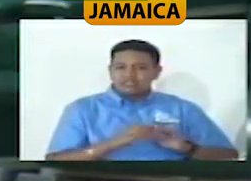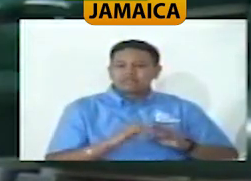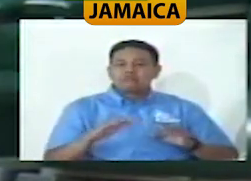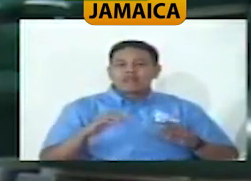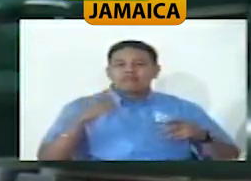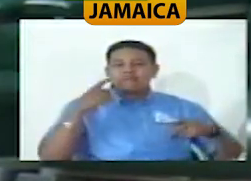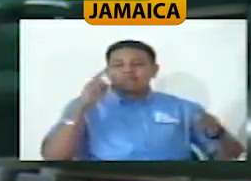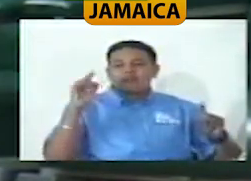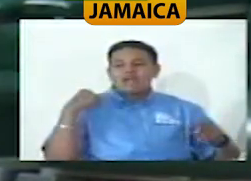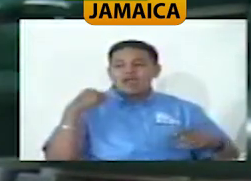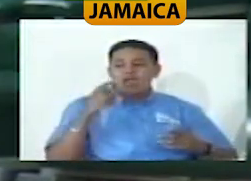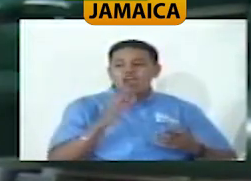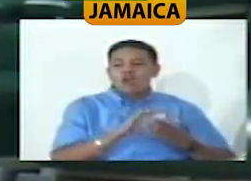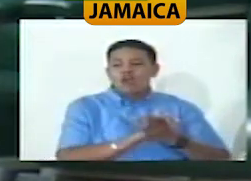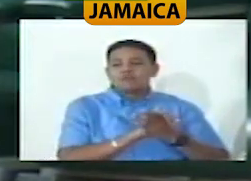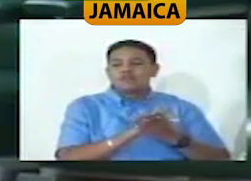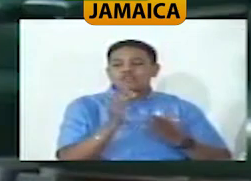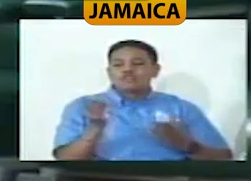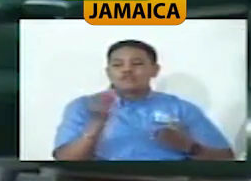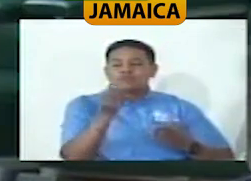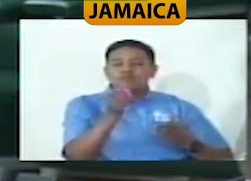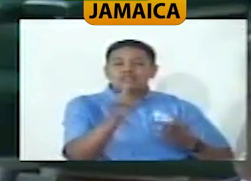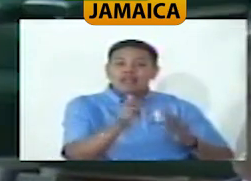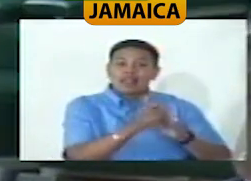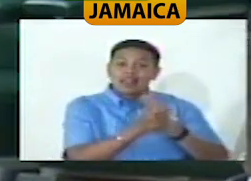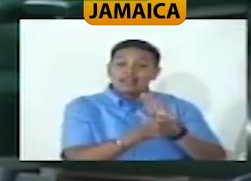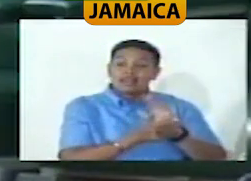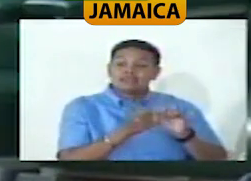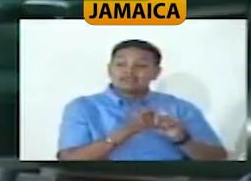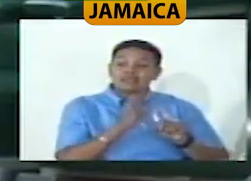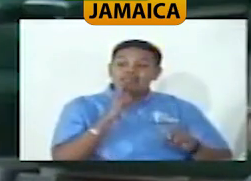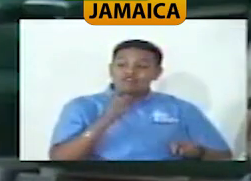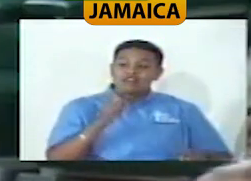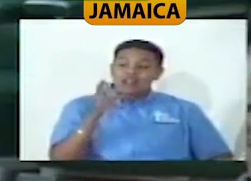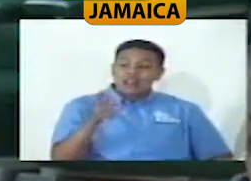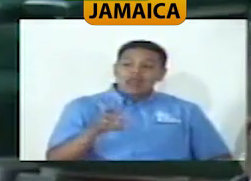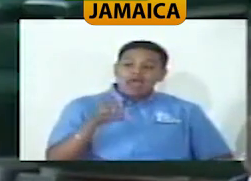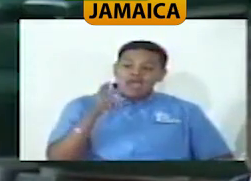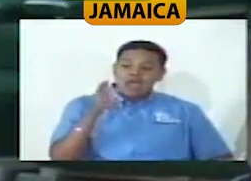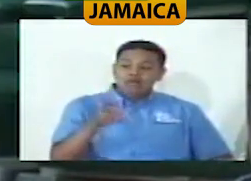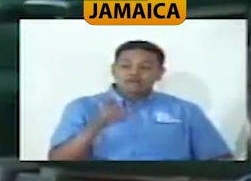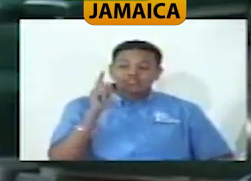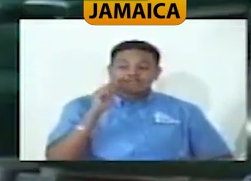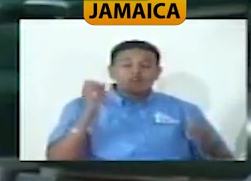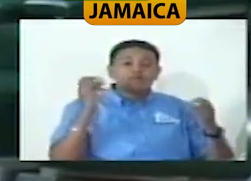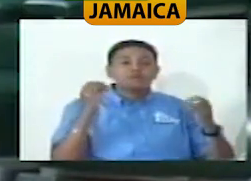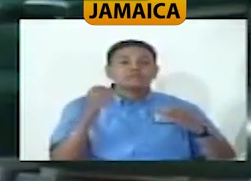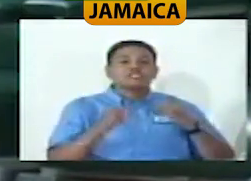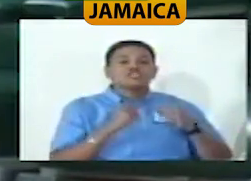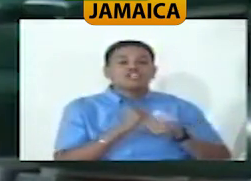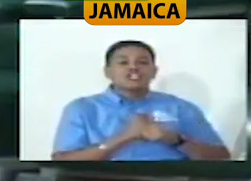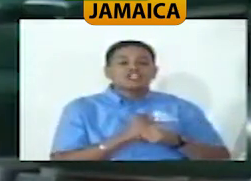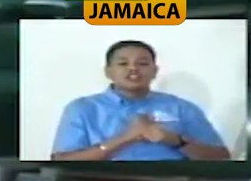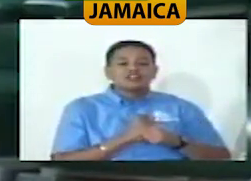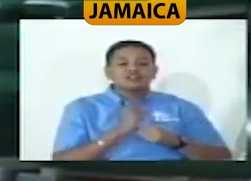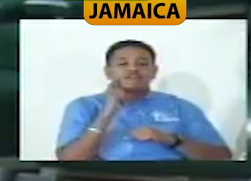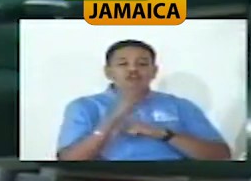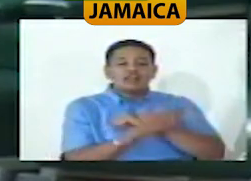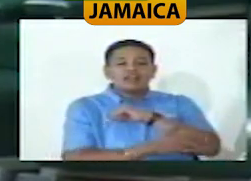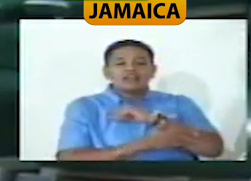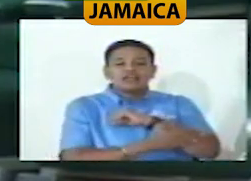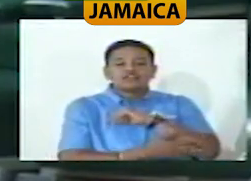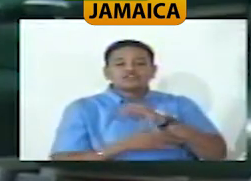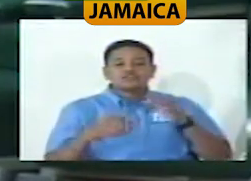commend her for bringing that piece of legislation that has been languishing for decades to the nation's